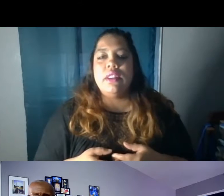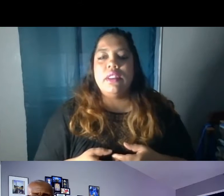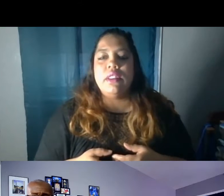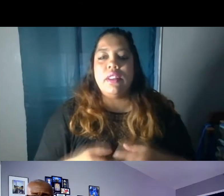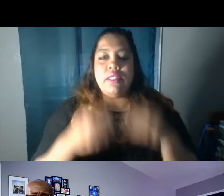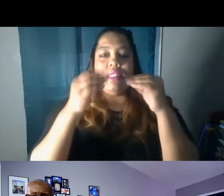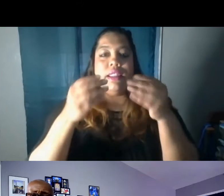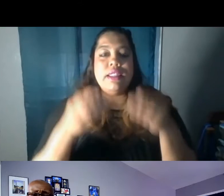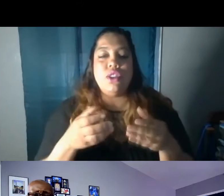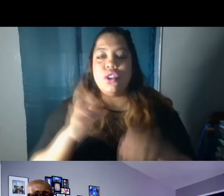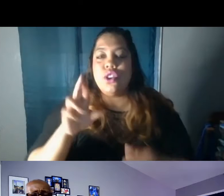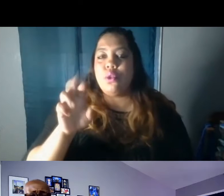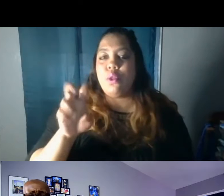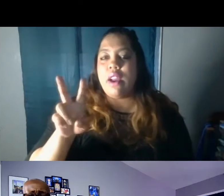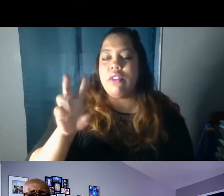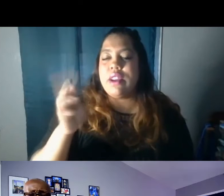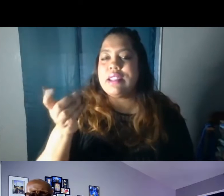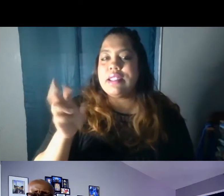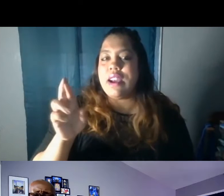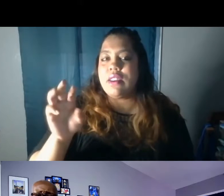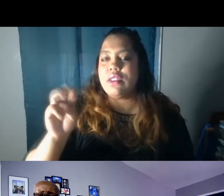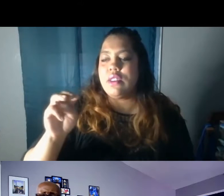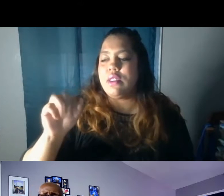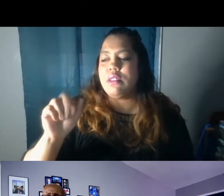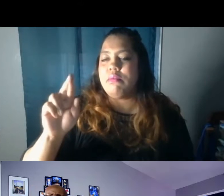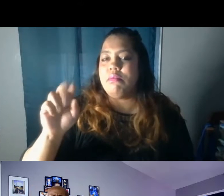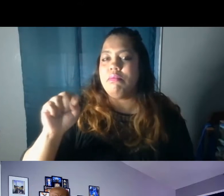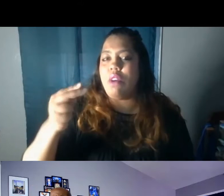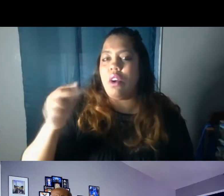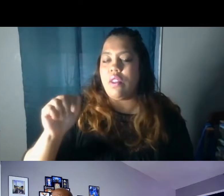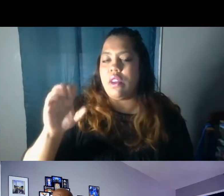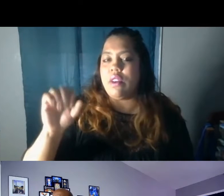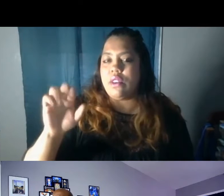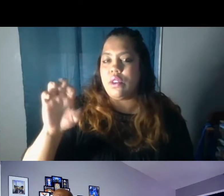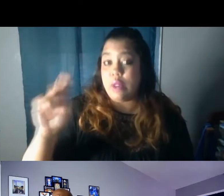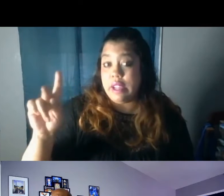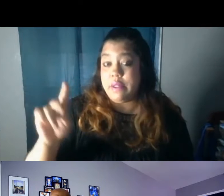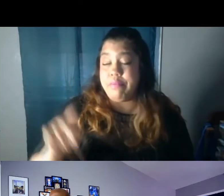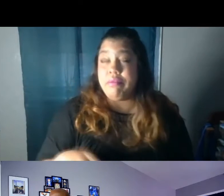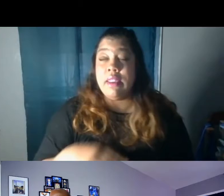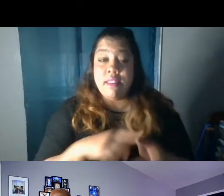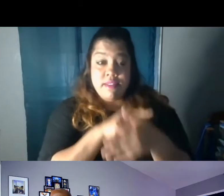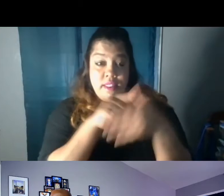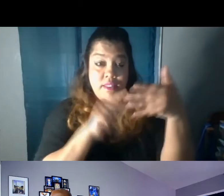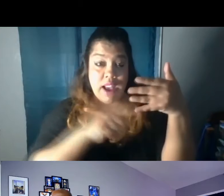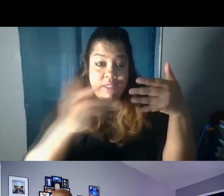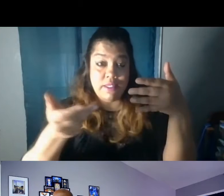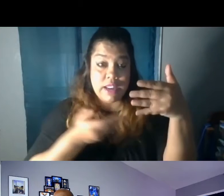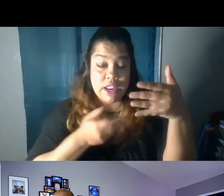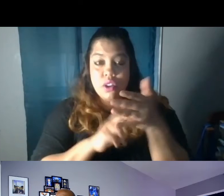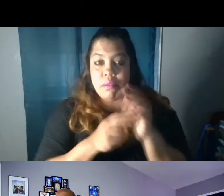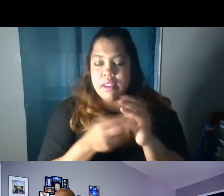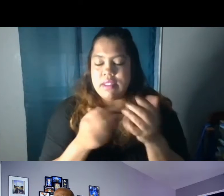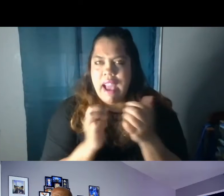Creek. These 5 invitations show us how to wake up fully to our lives.